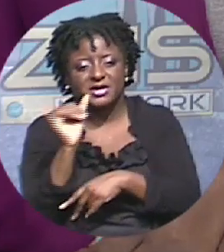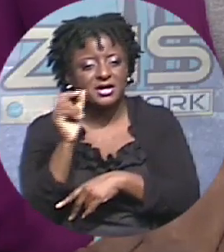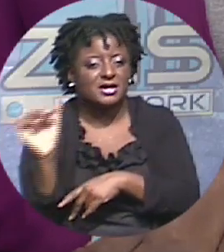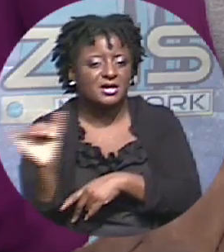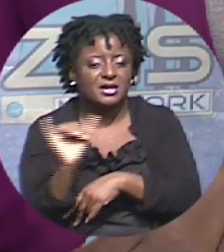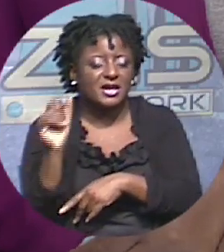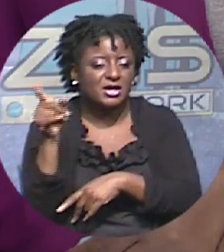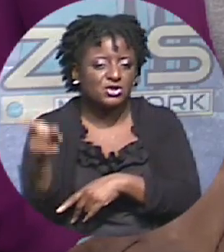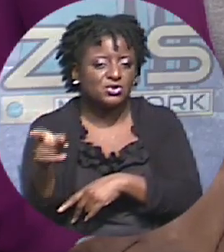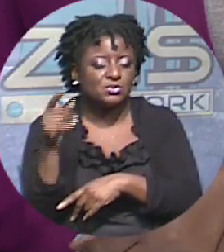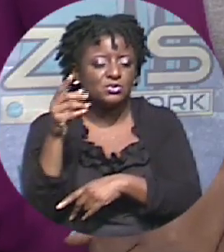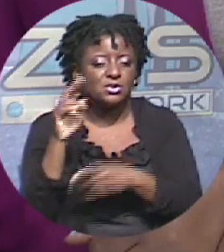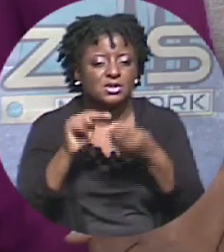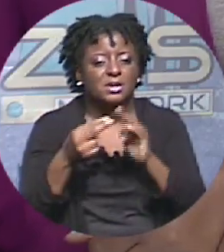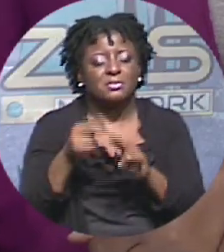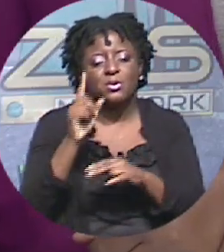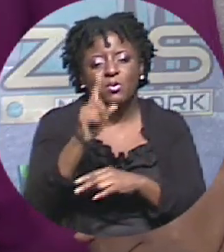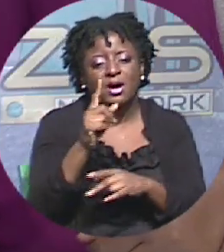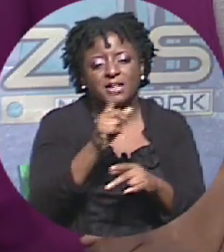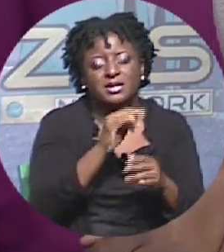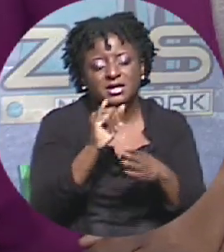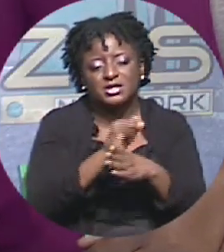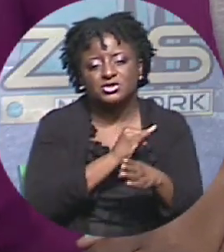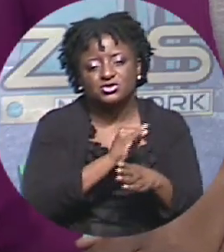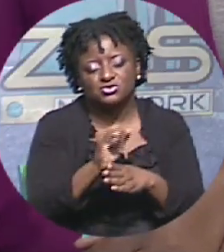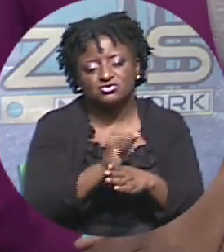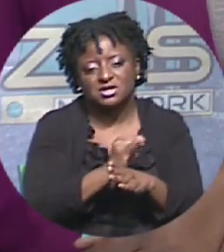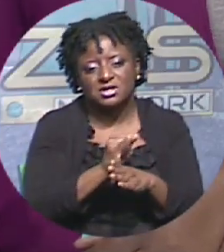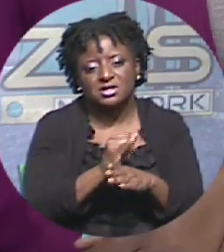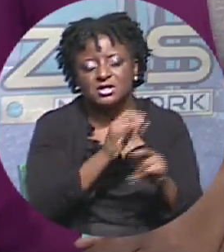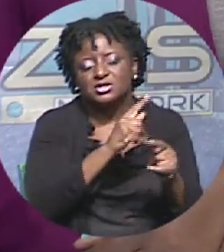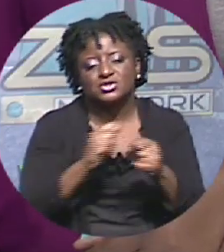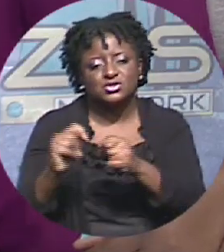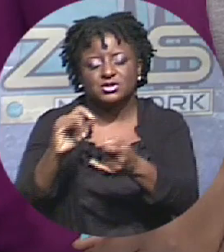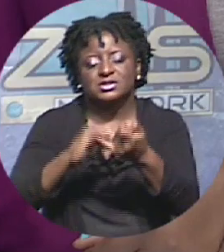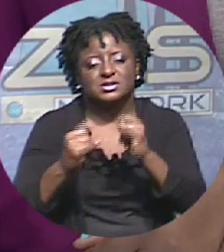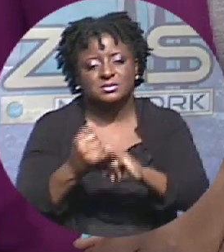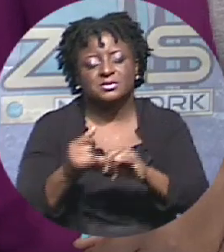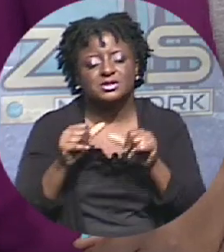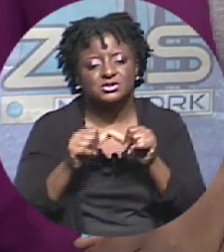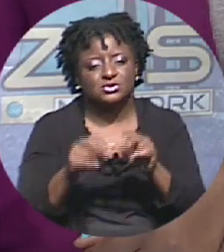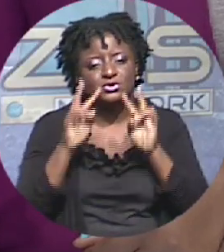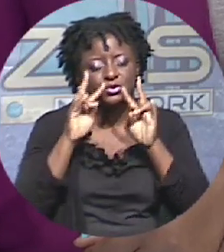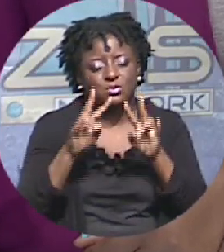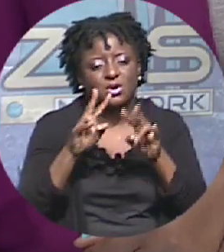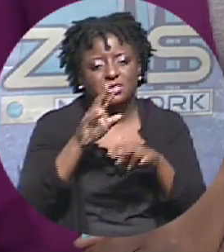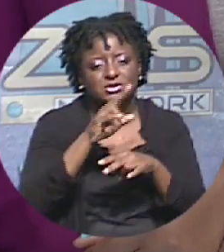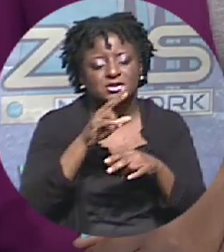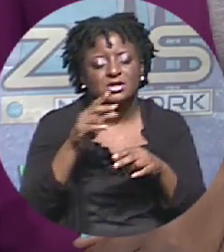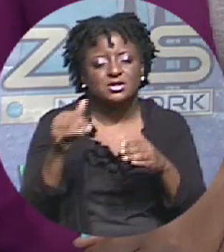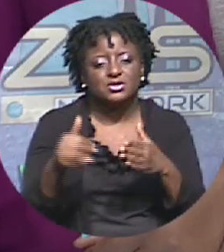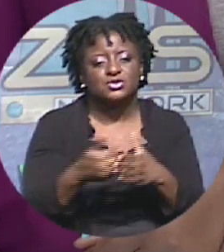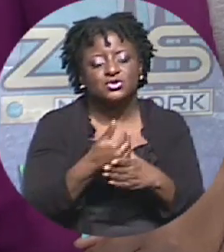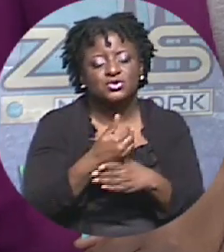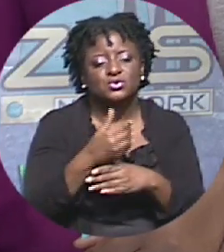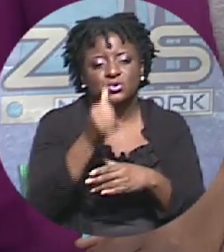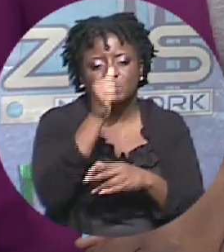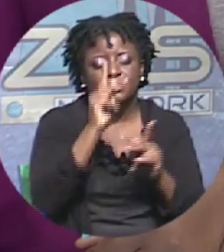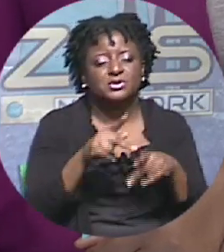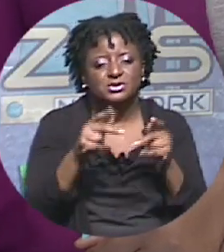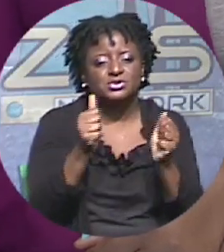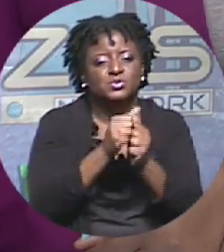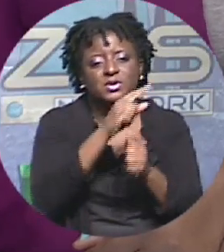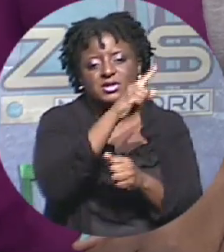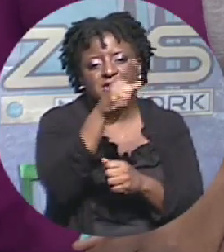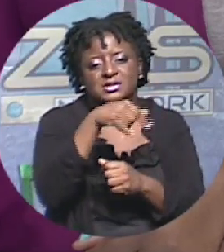From our number one industry, tourism officials continue to monitor the three additional cases of the Zika virus reported by the Department of Public Health yesterday. The Minister of